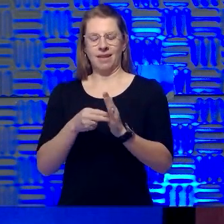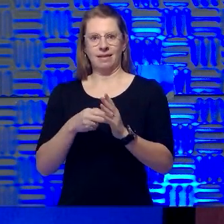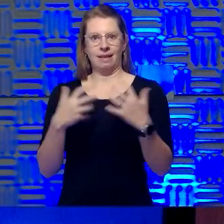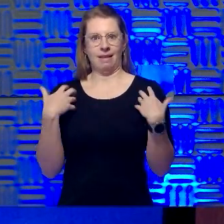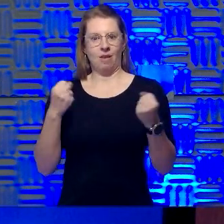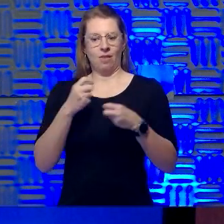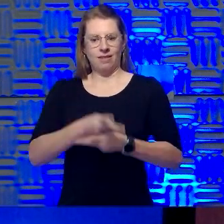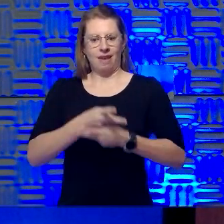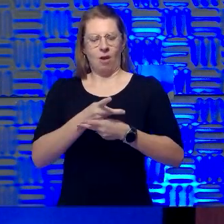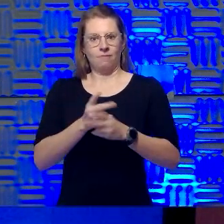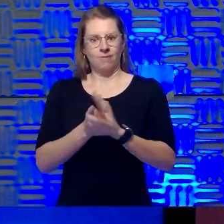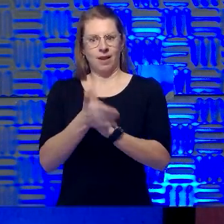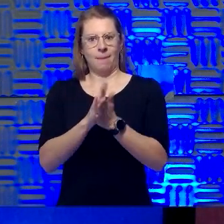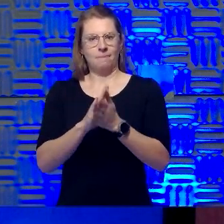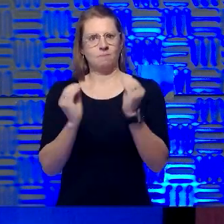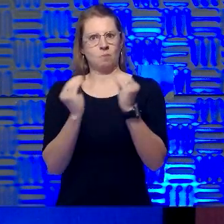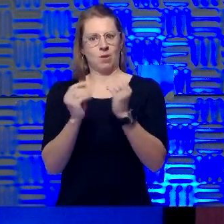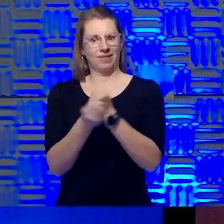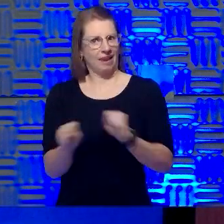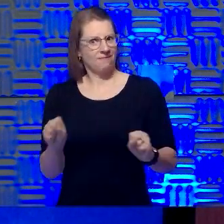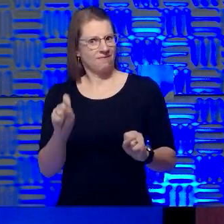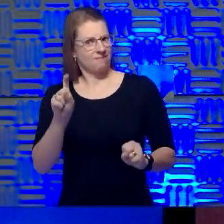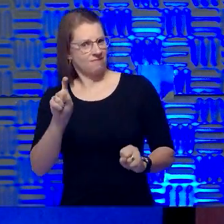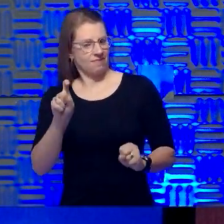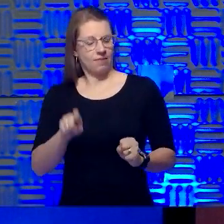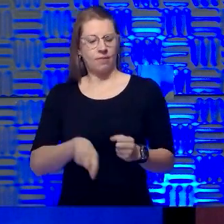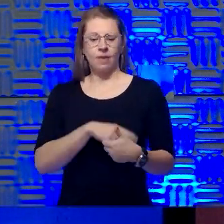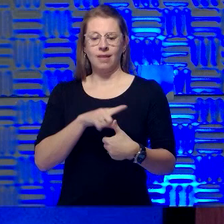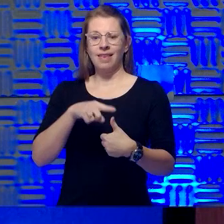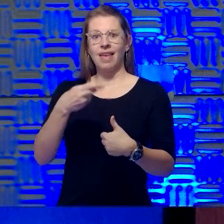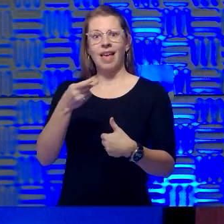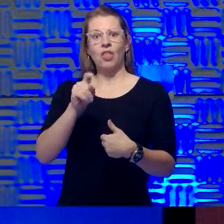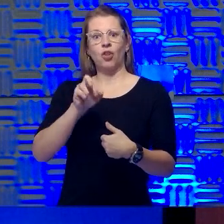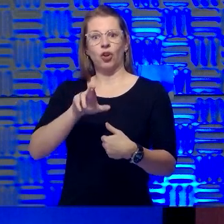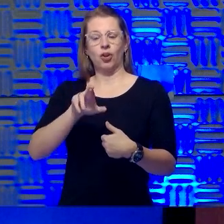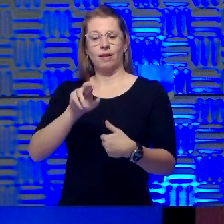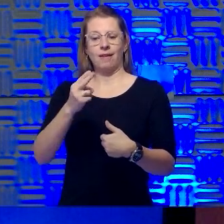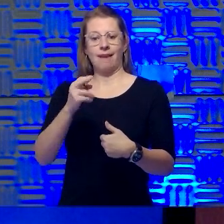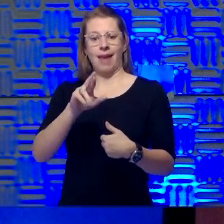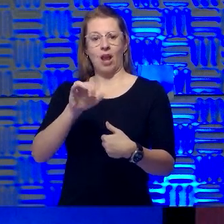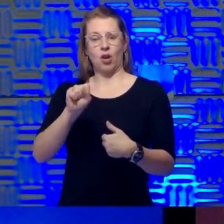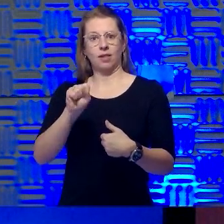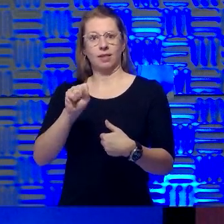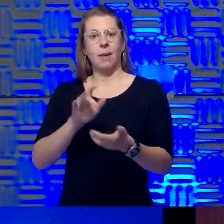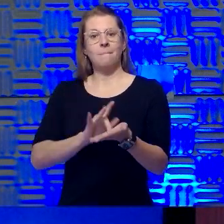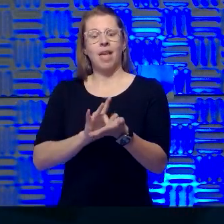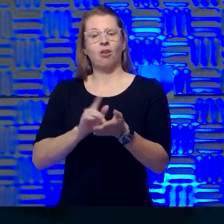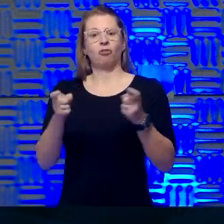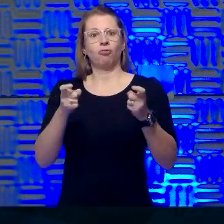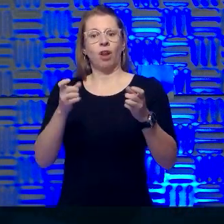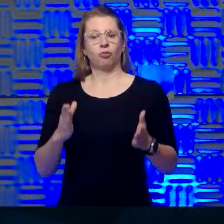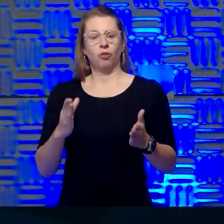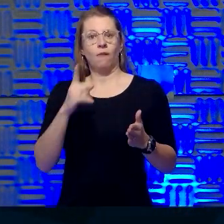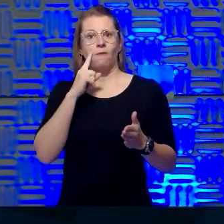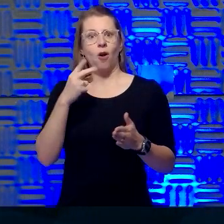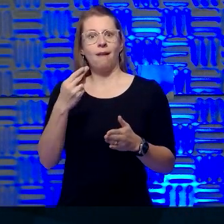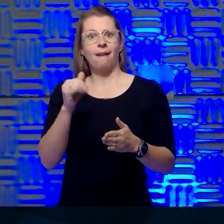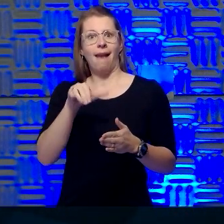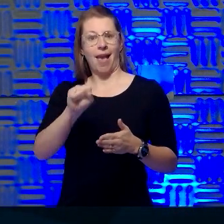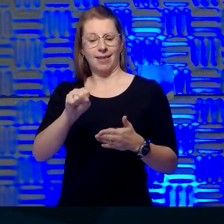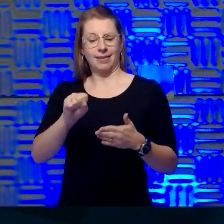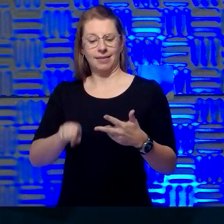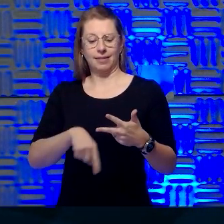viewpoint? And this morning we have some great guests with us. We have Heather Harris, who's the Medical Director on our HaysMed Campus,